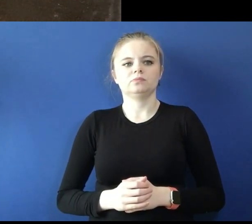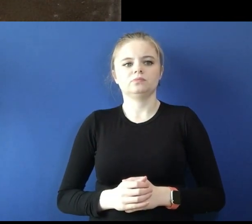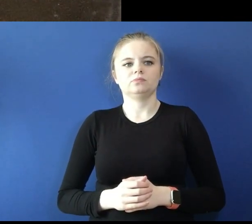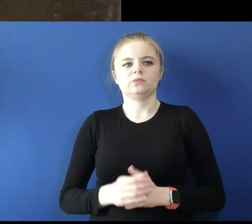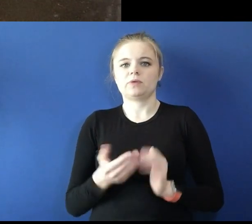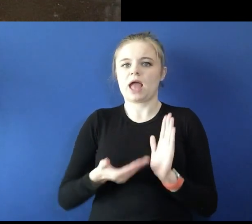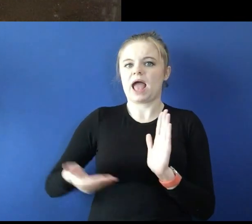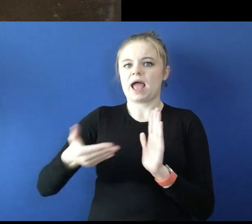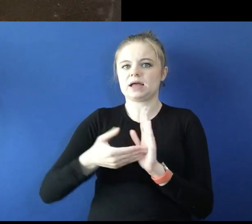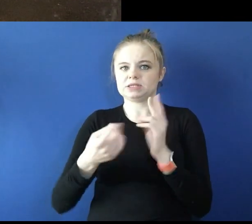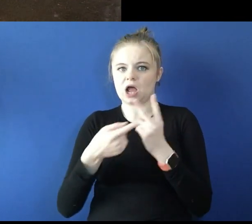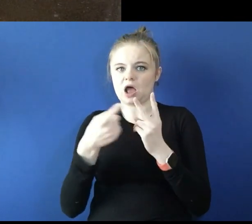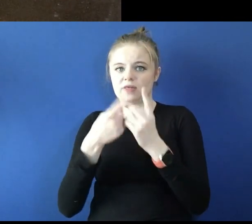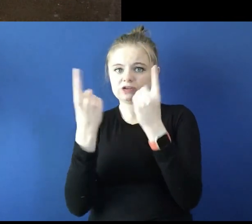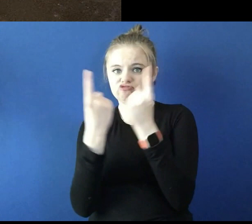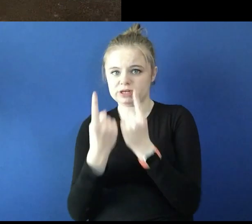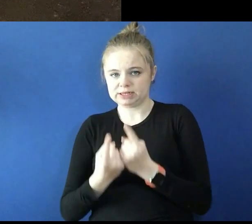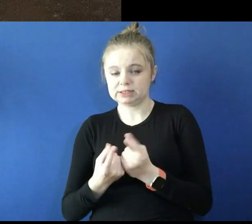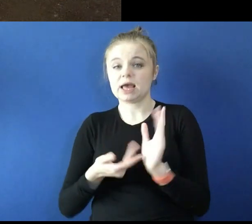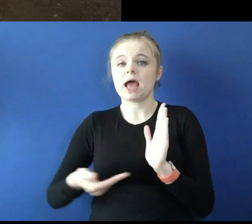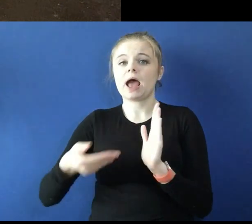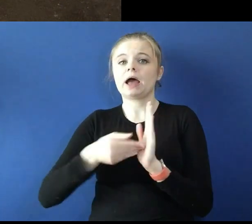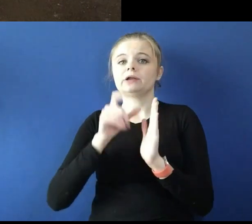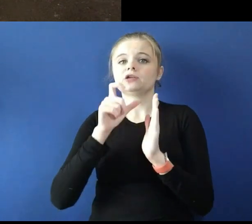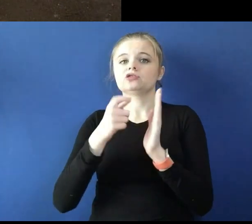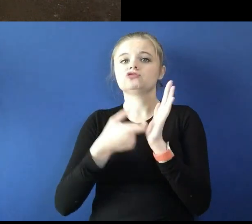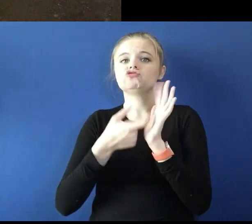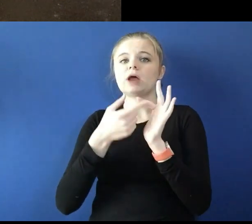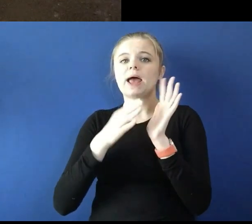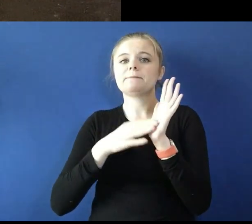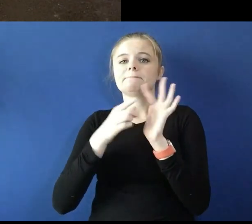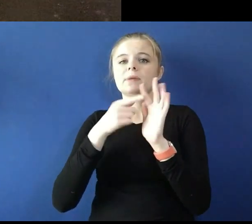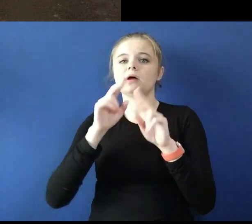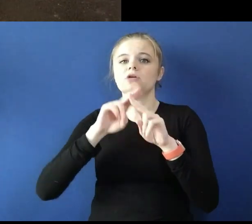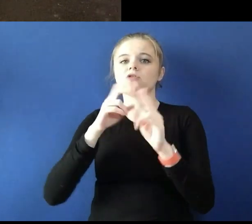ingredients. The creme fraiche.